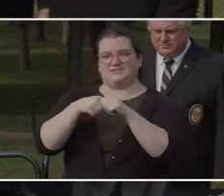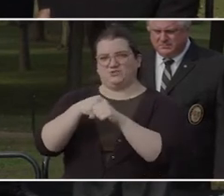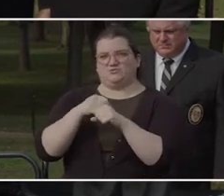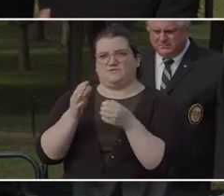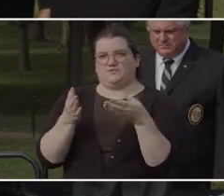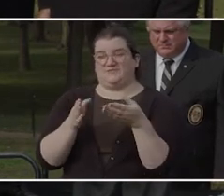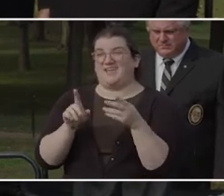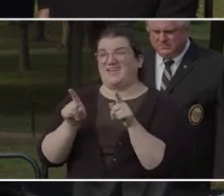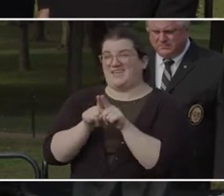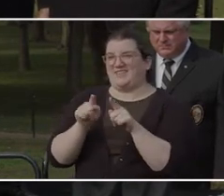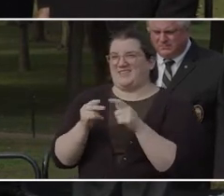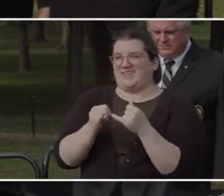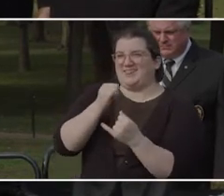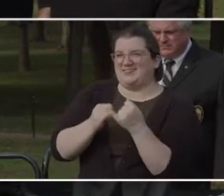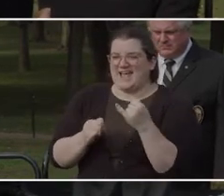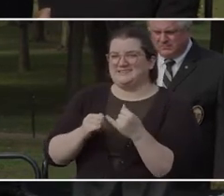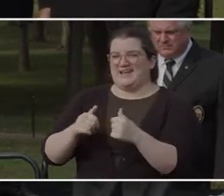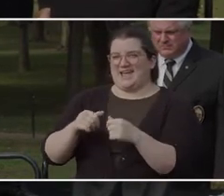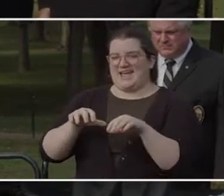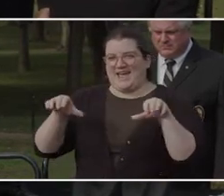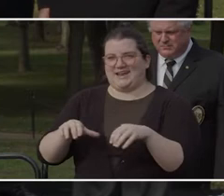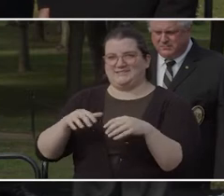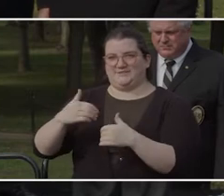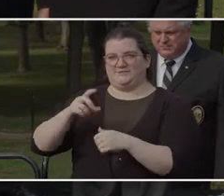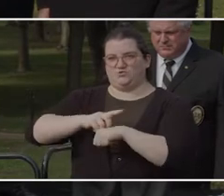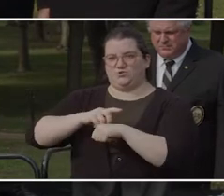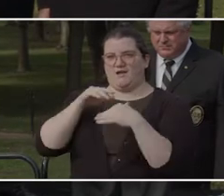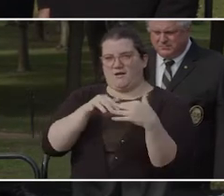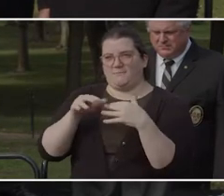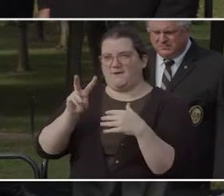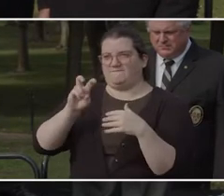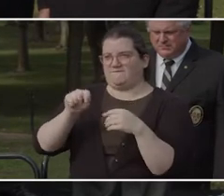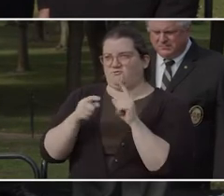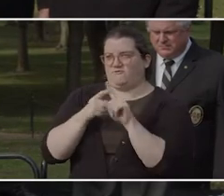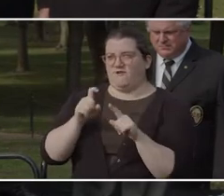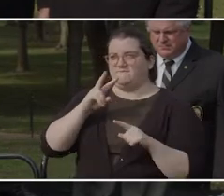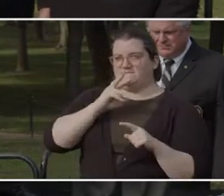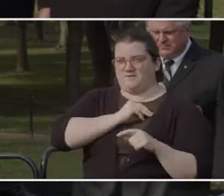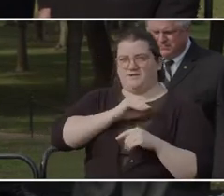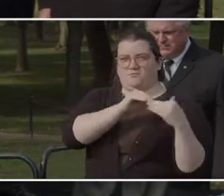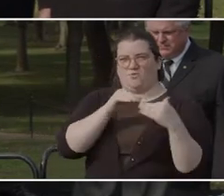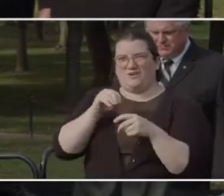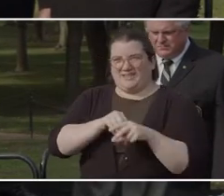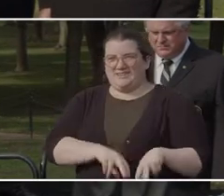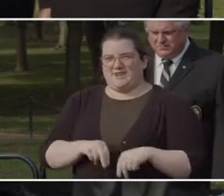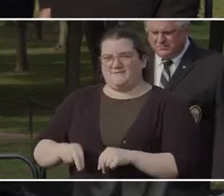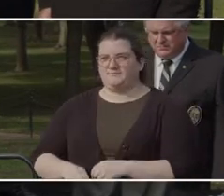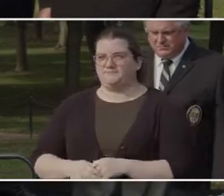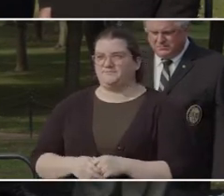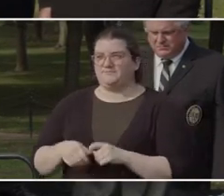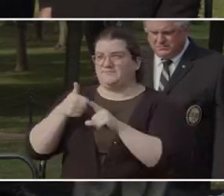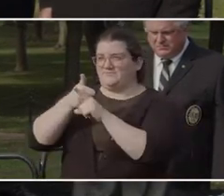Vietnam combat veteran of the Navy. He is a graduate of the Navy Fighter Weapons School, otherwise known as